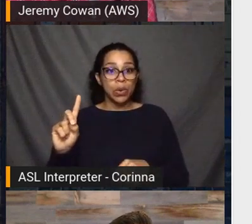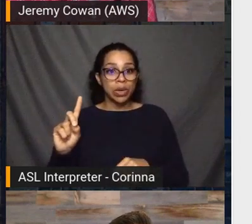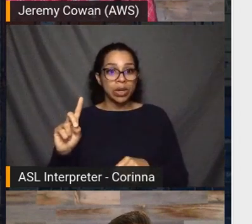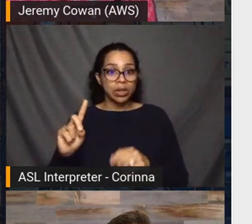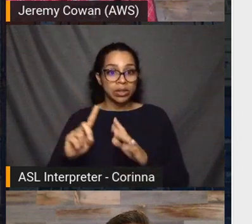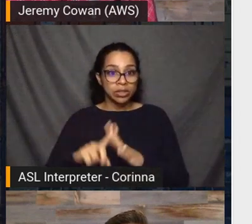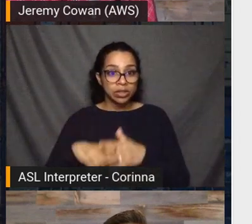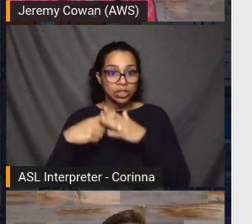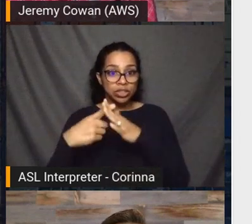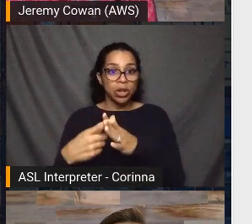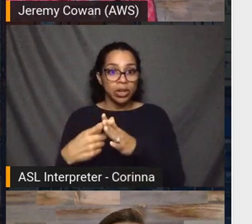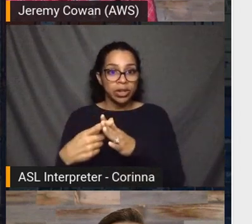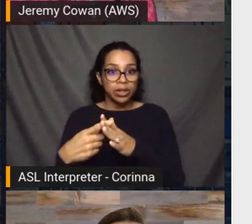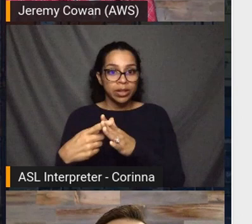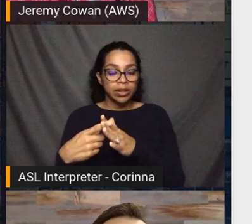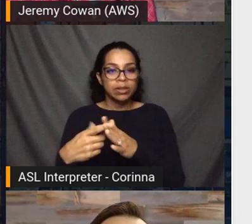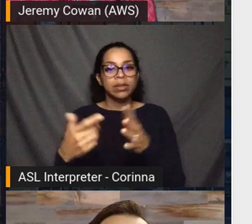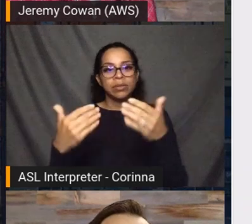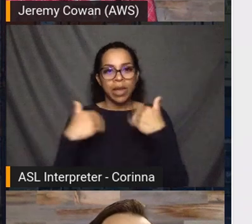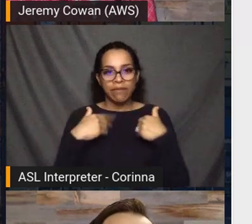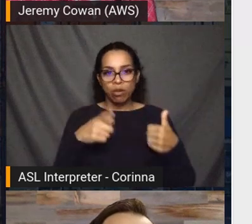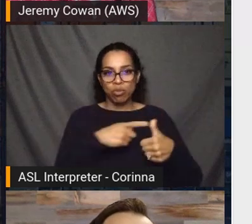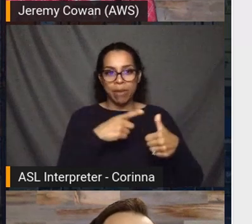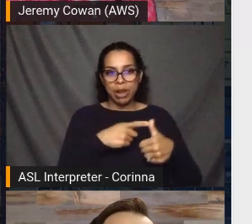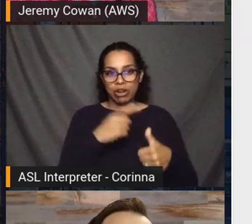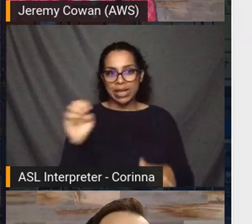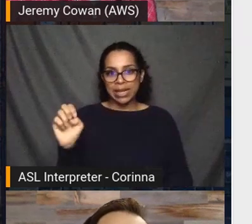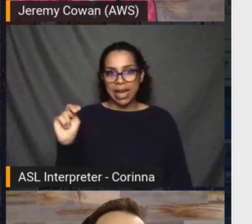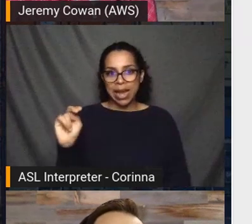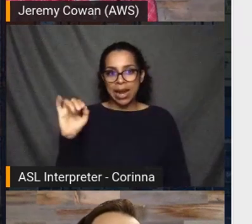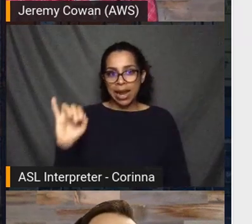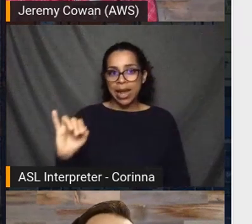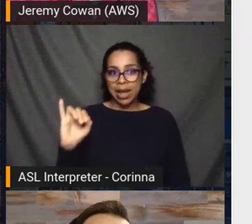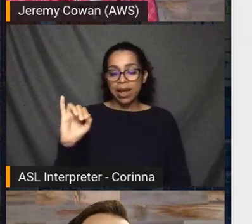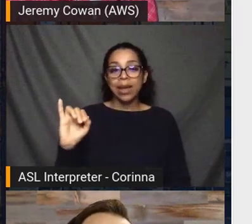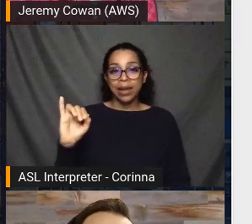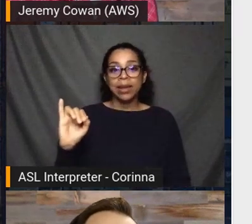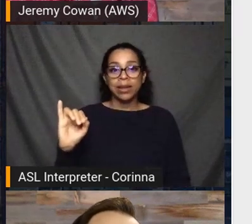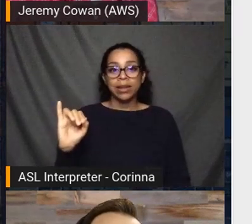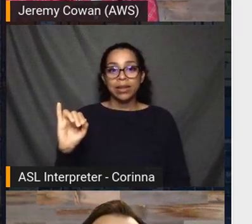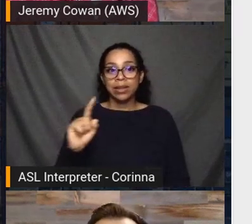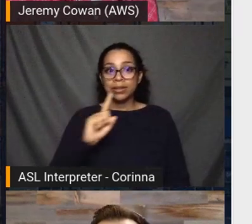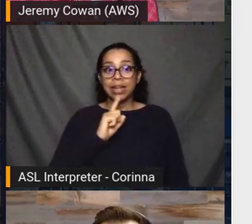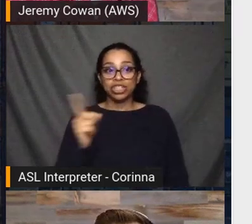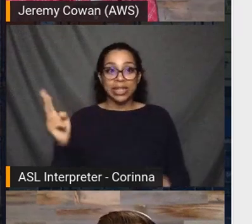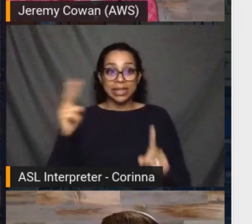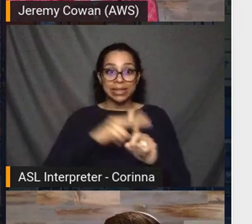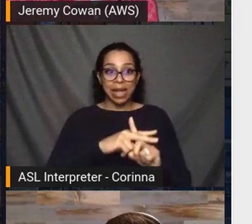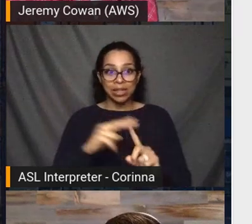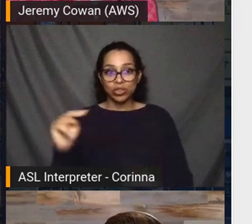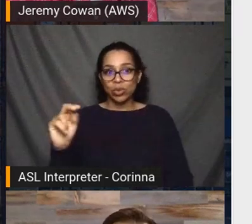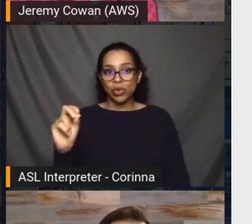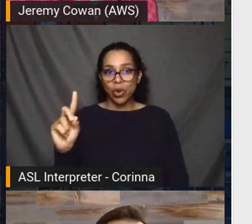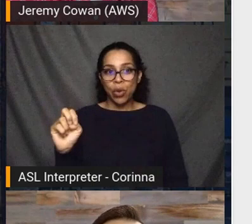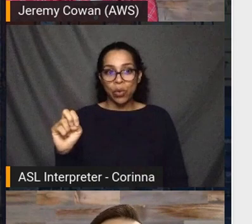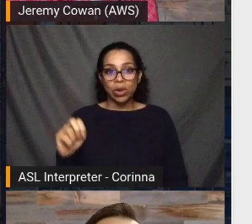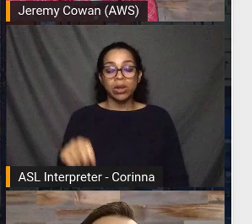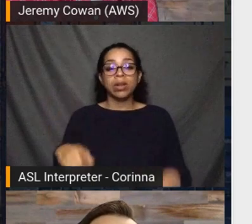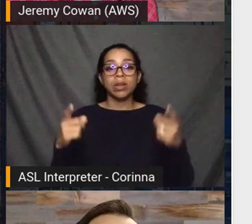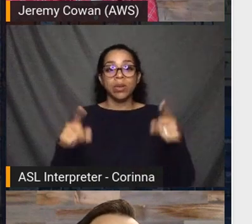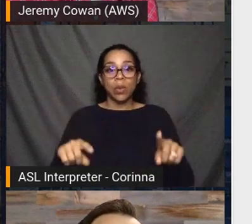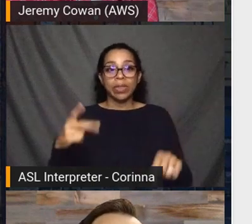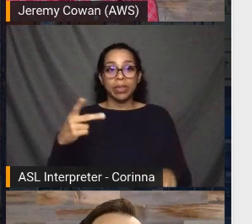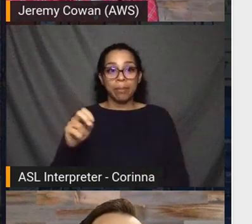we have a primary ENI that is, actually assigned to the node. And when the pods